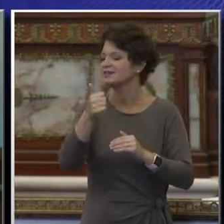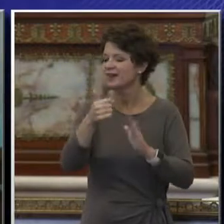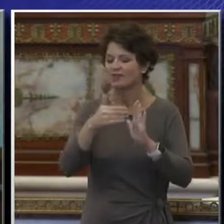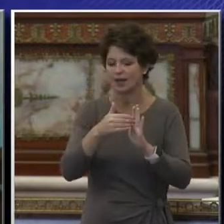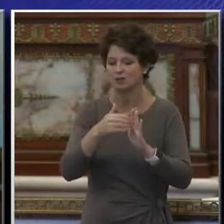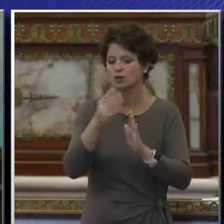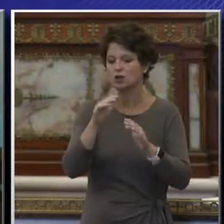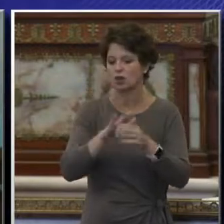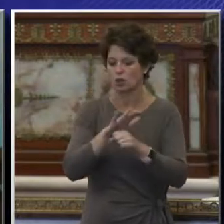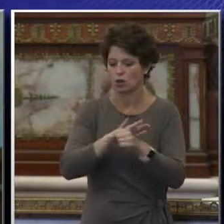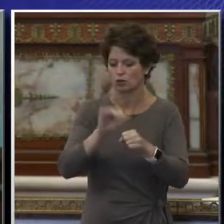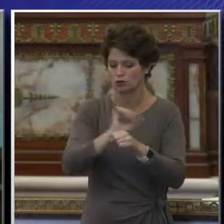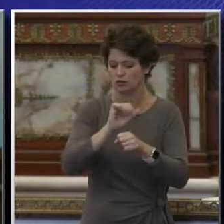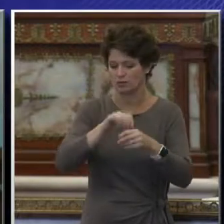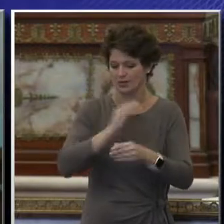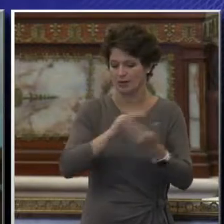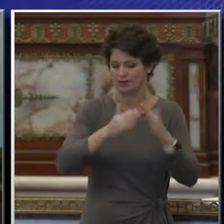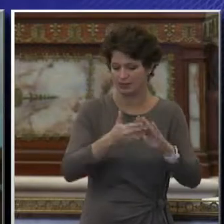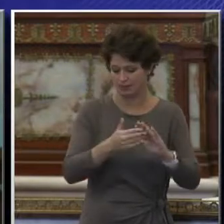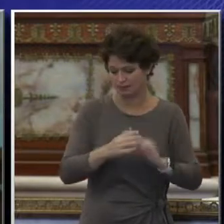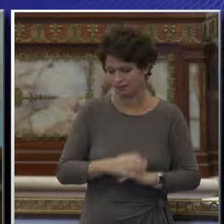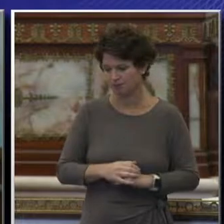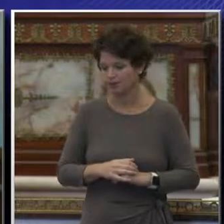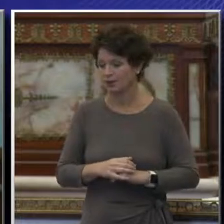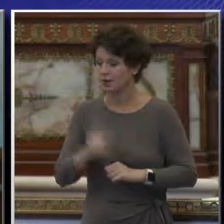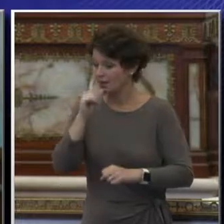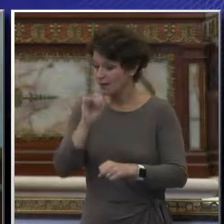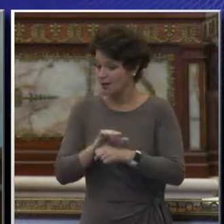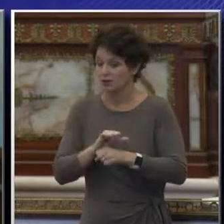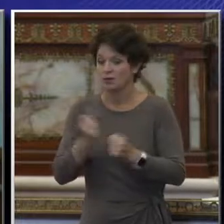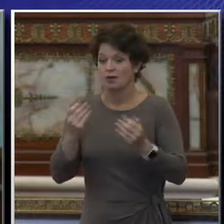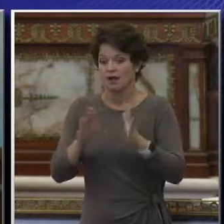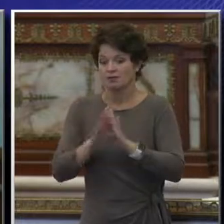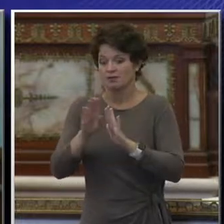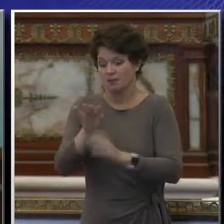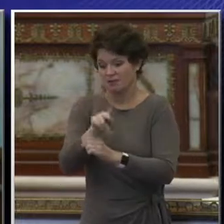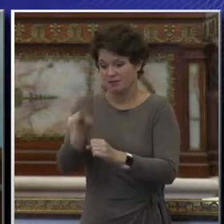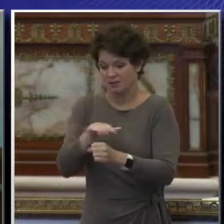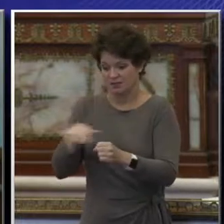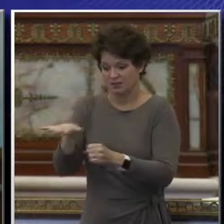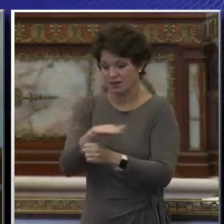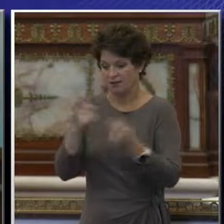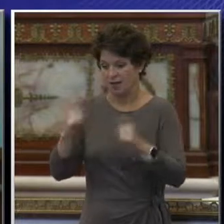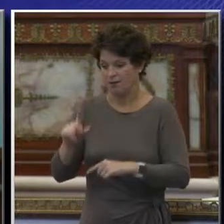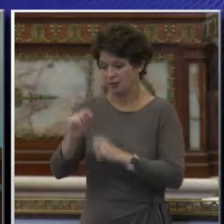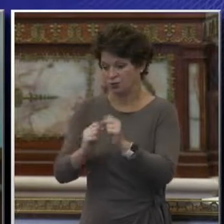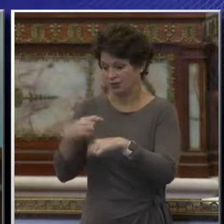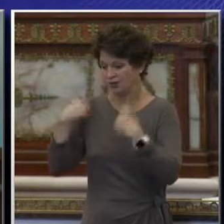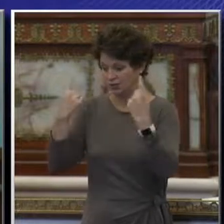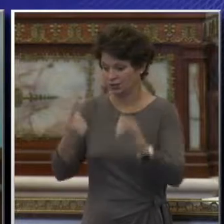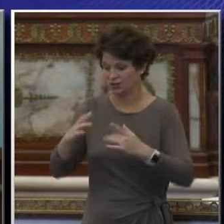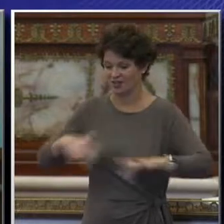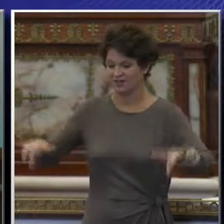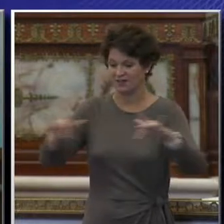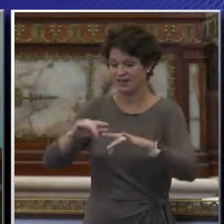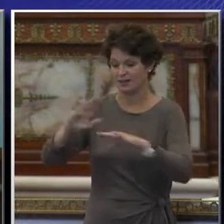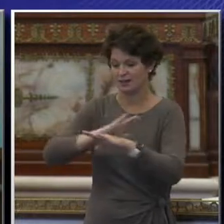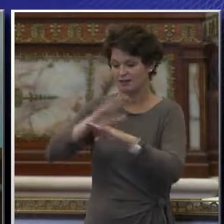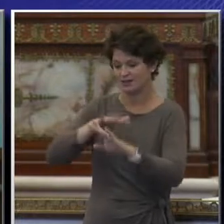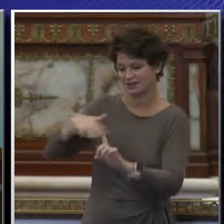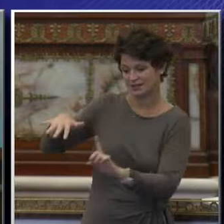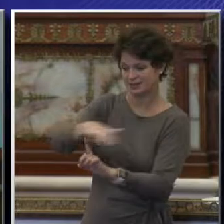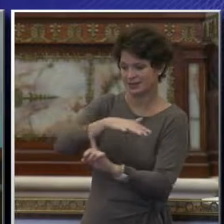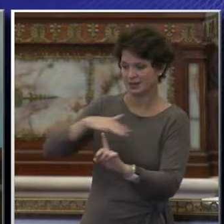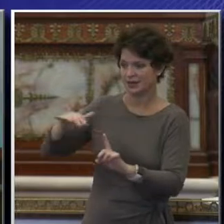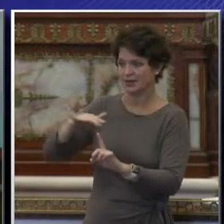local jobs in our city. In fact, much of the development of Philadelphia has seen in the past 20 years on vacant industrial sites has